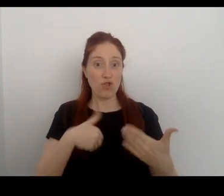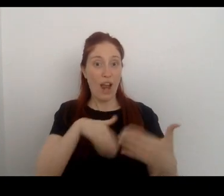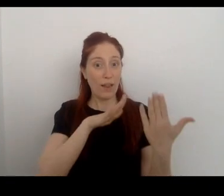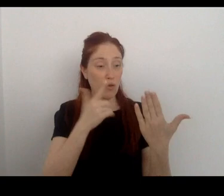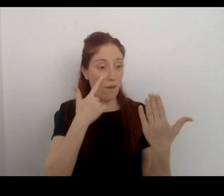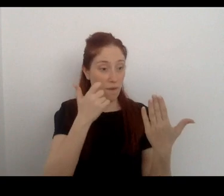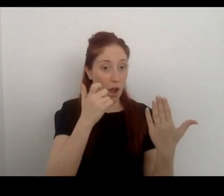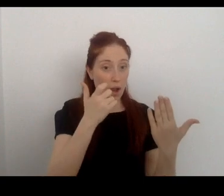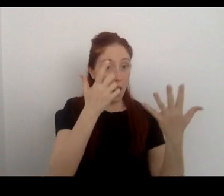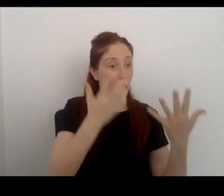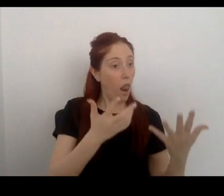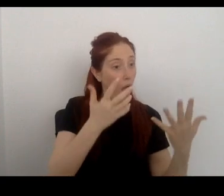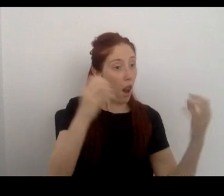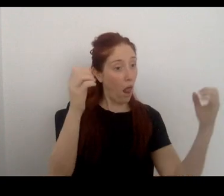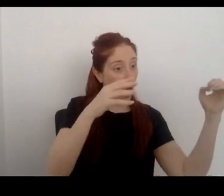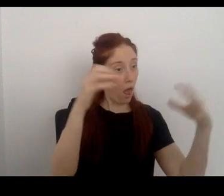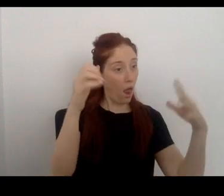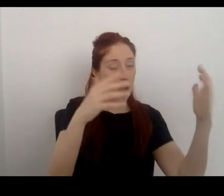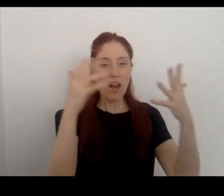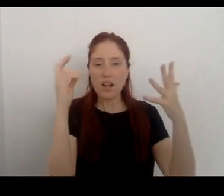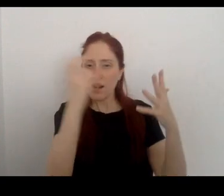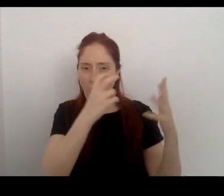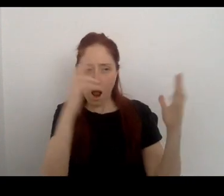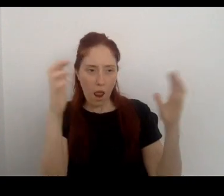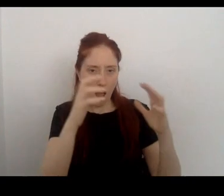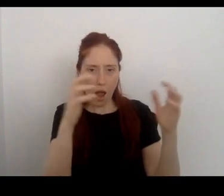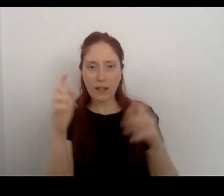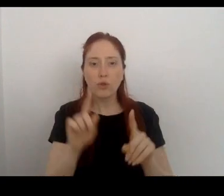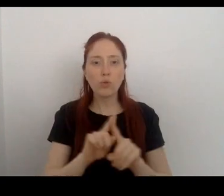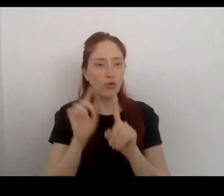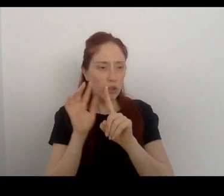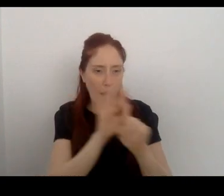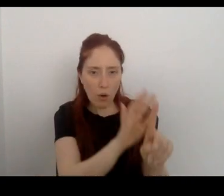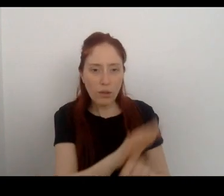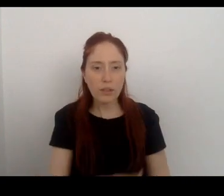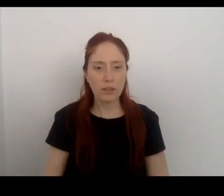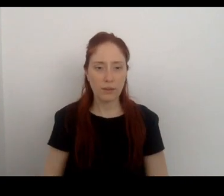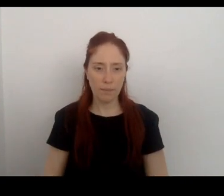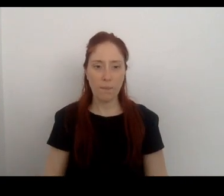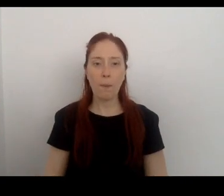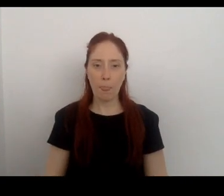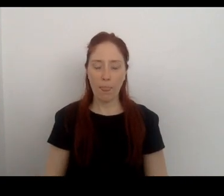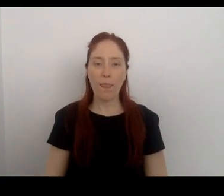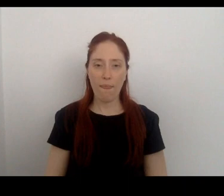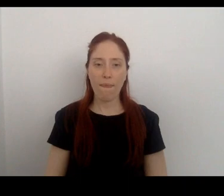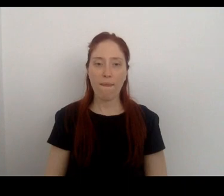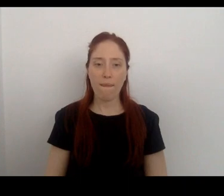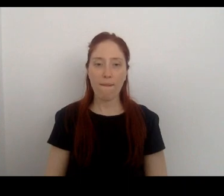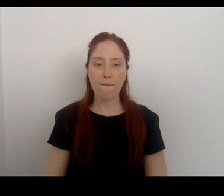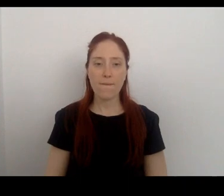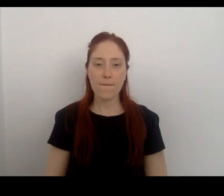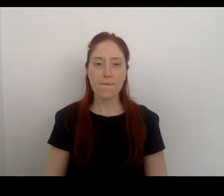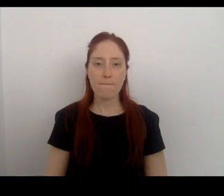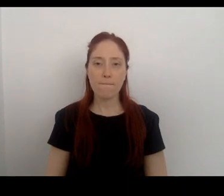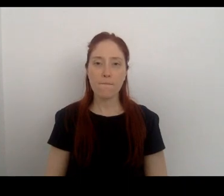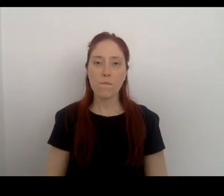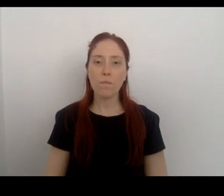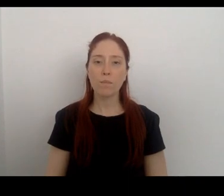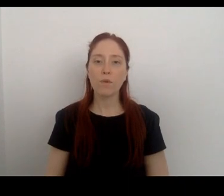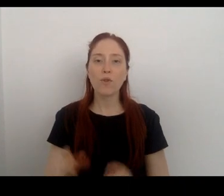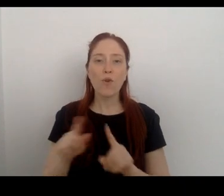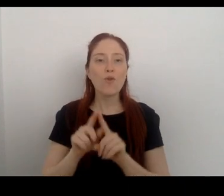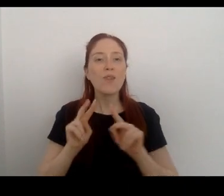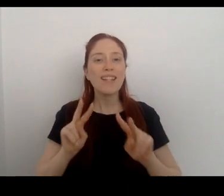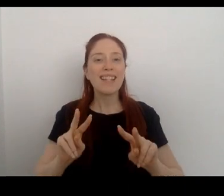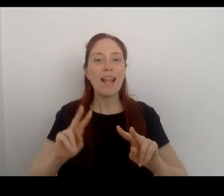There's quite different kind of responses in terms of, or quite a different kind of, certainly mark making, but also